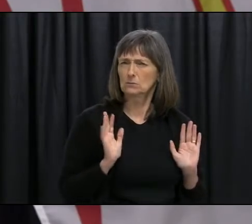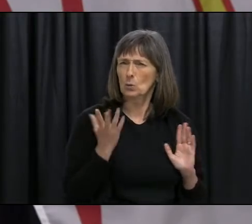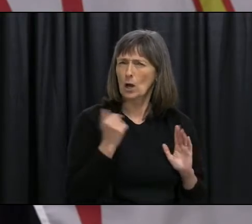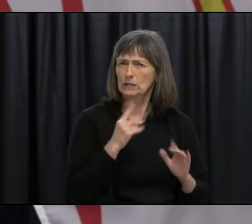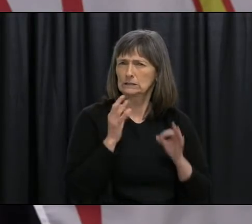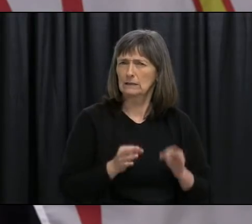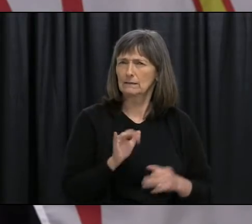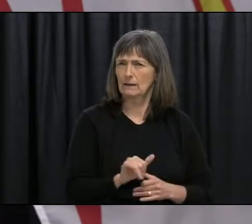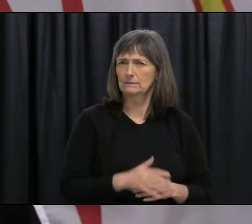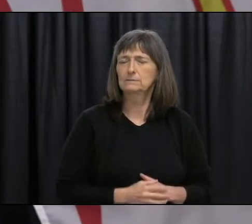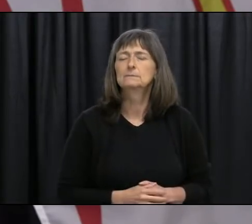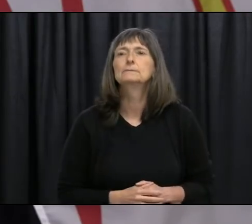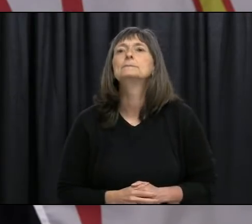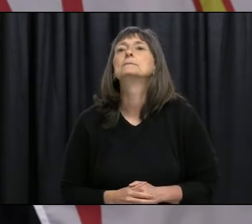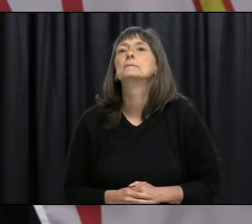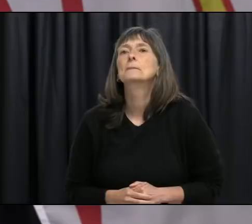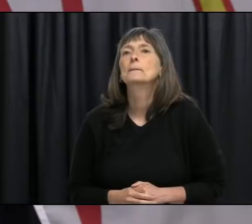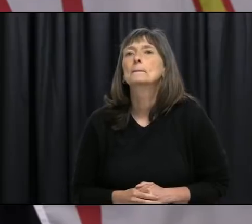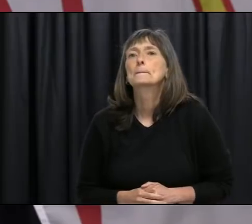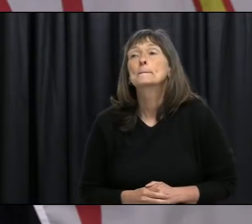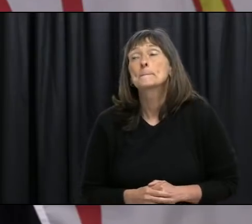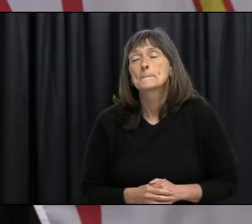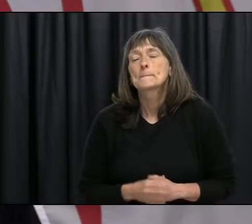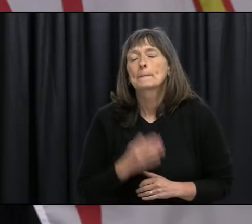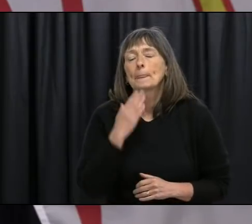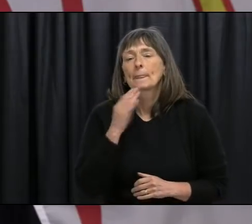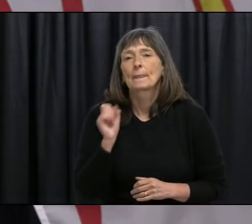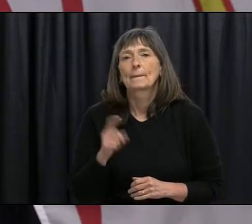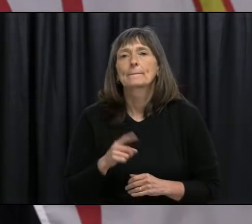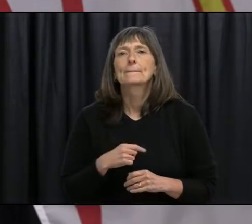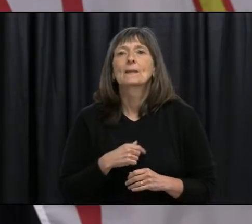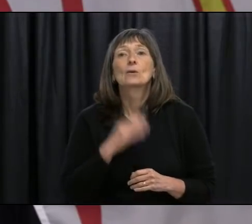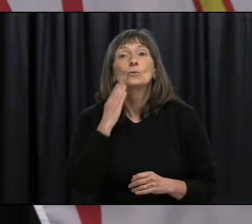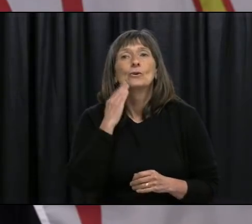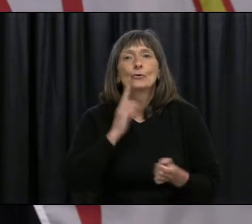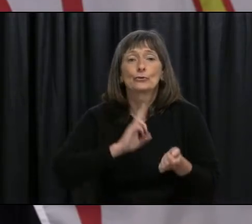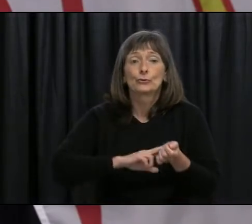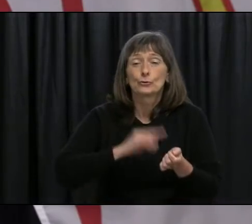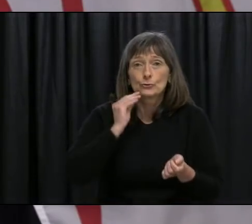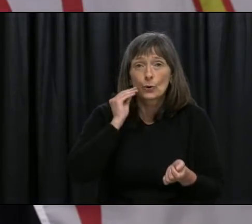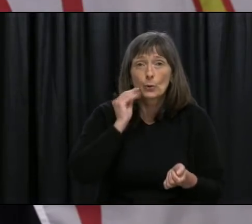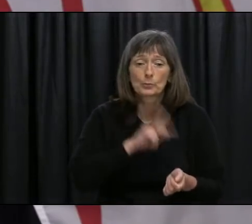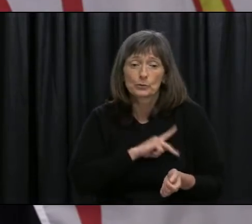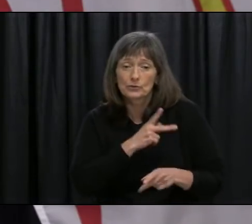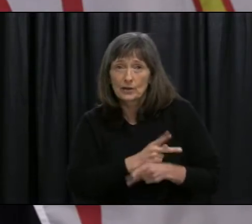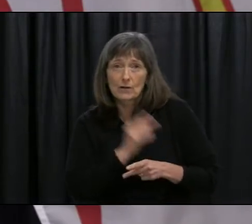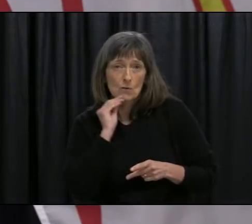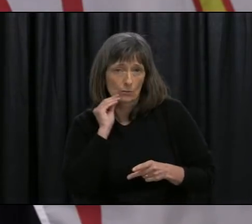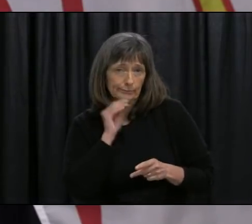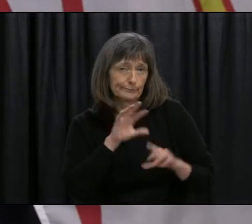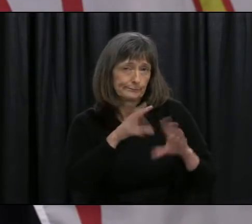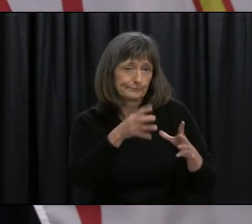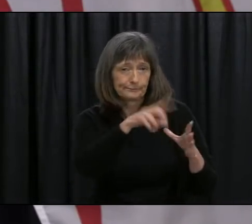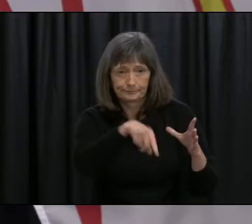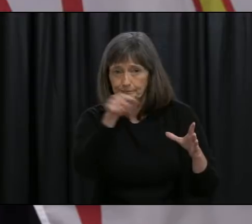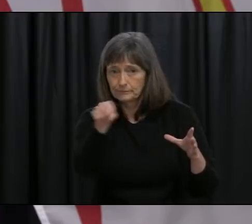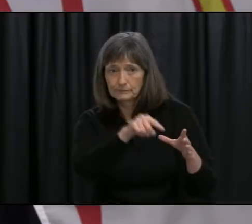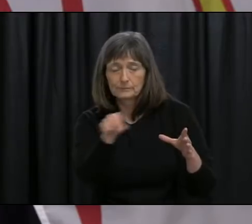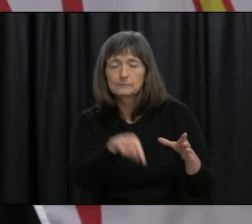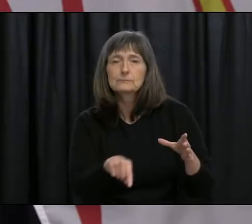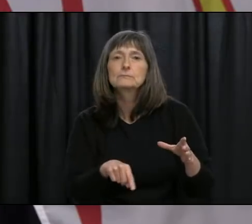but what we know is, our long-term care, personal care home populations, they